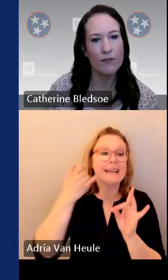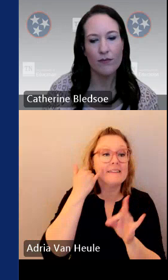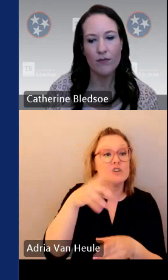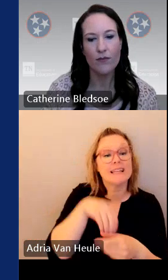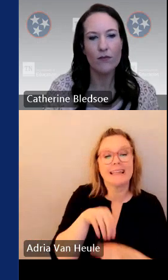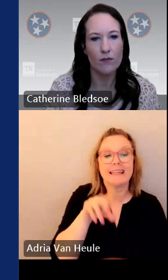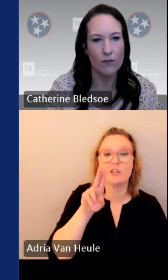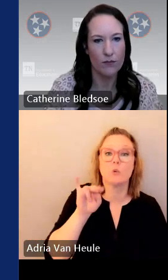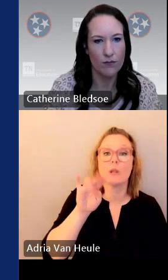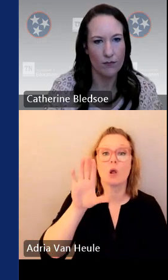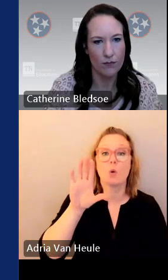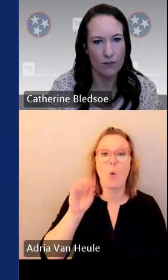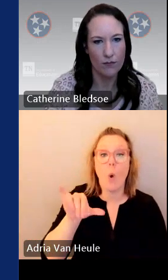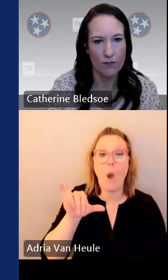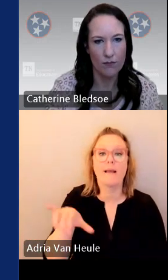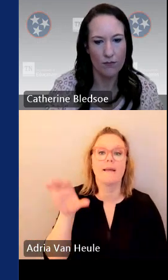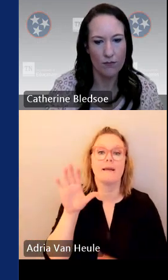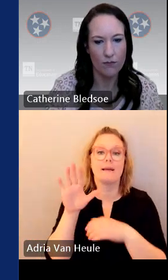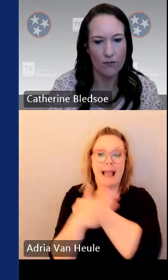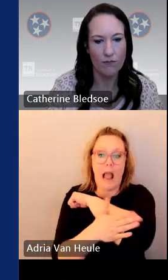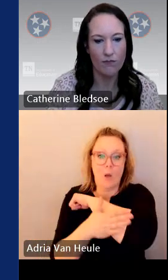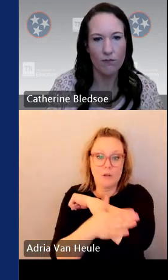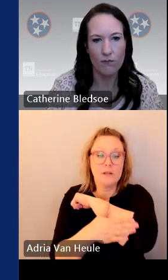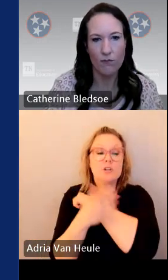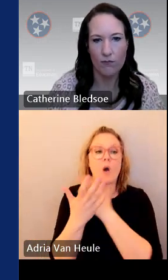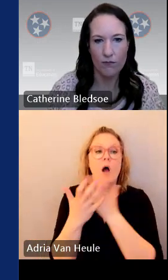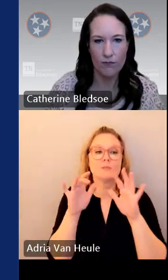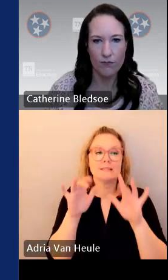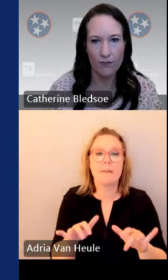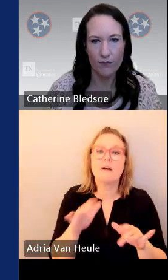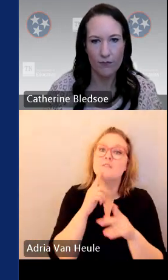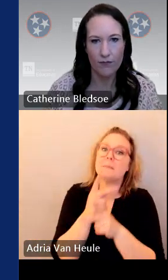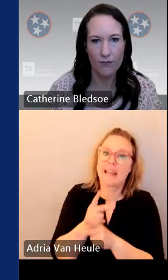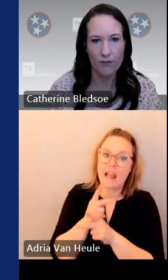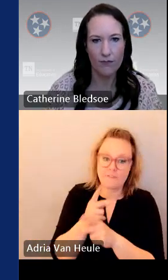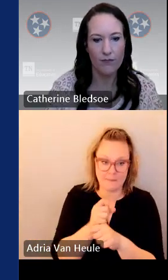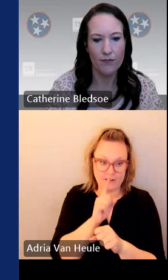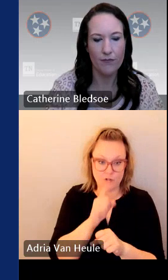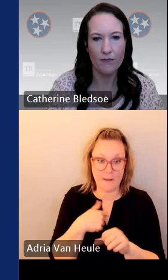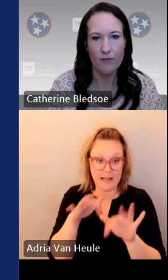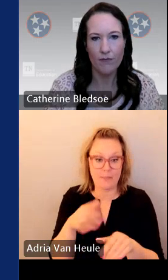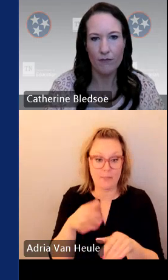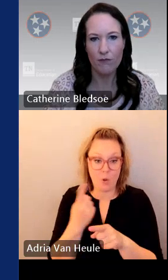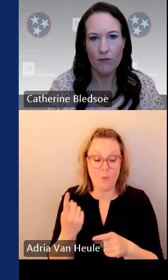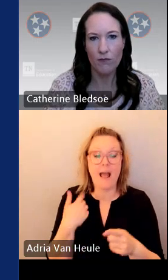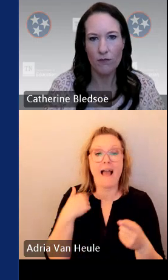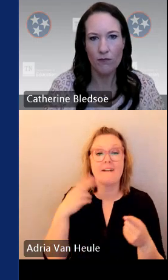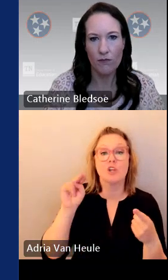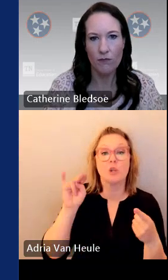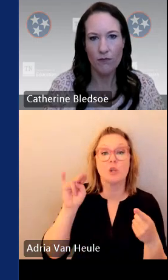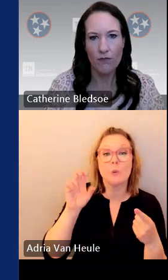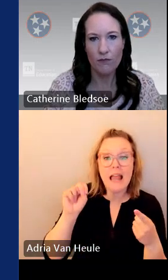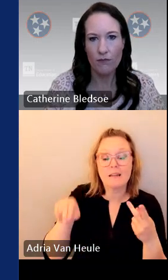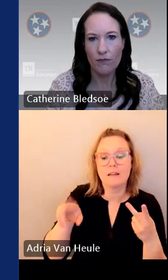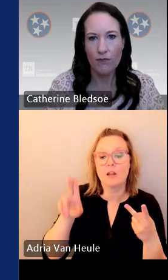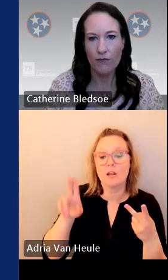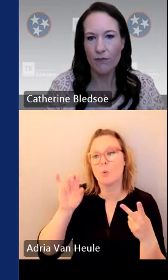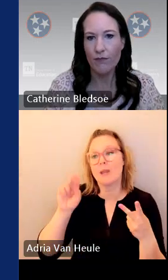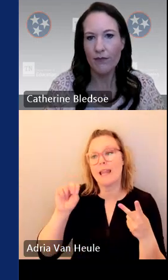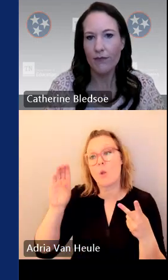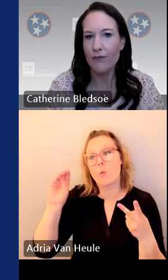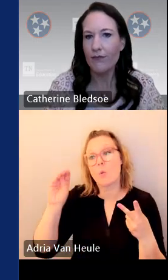County. You can start typing. You want to be careful that I'm typing the right one. You know, there's Union County, Unicoi County. Be careful, make